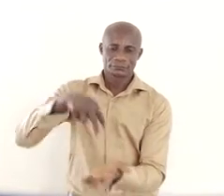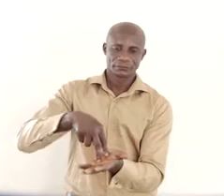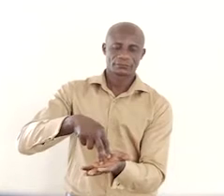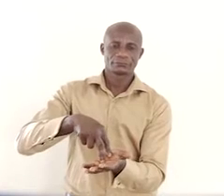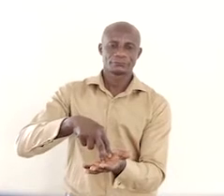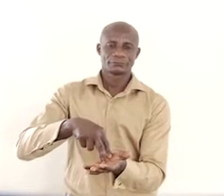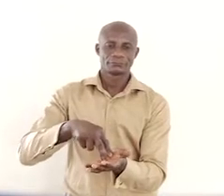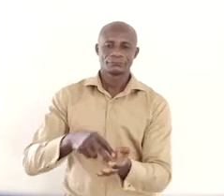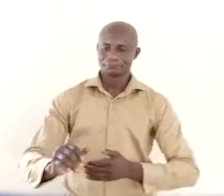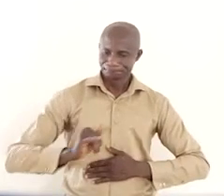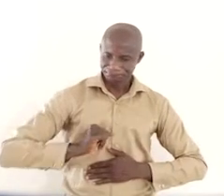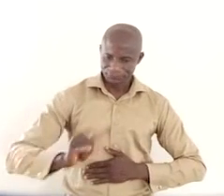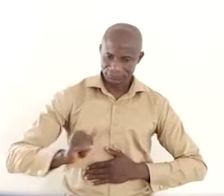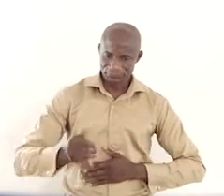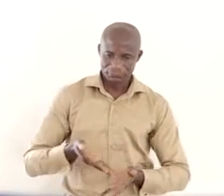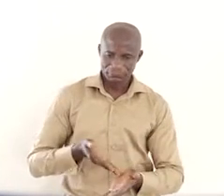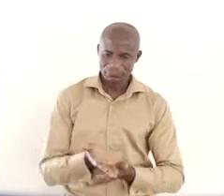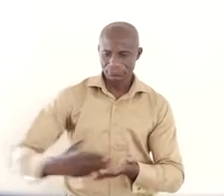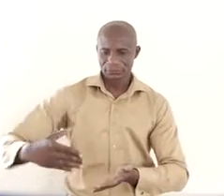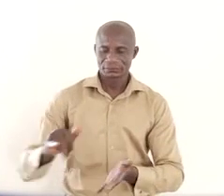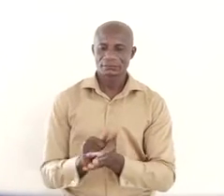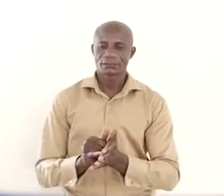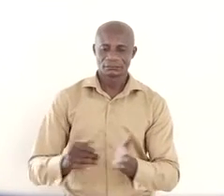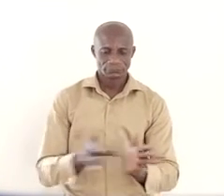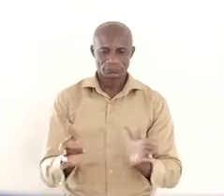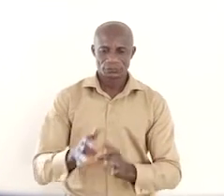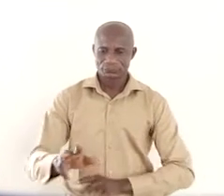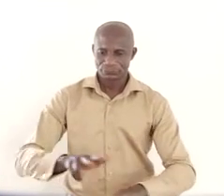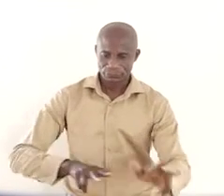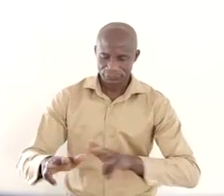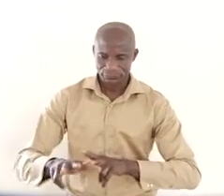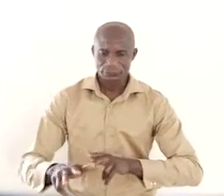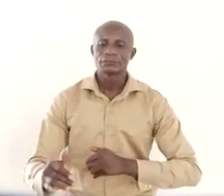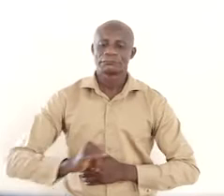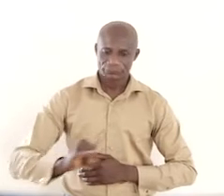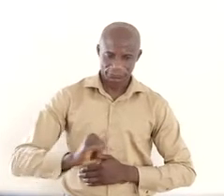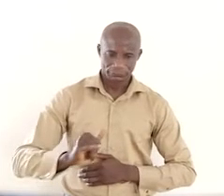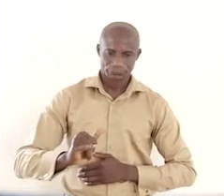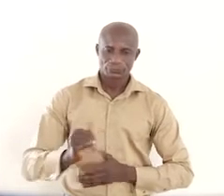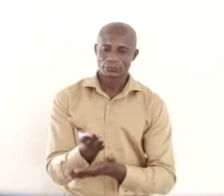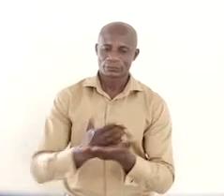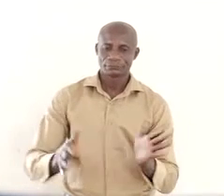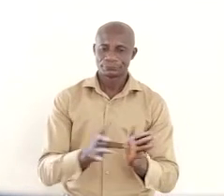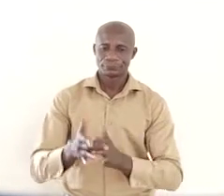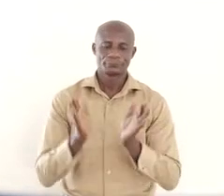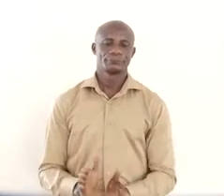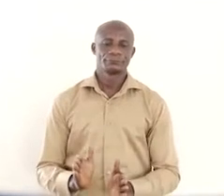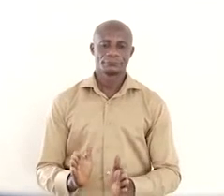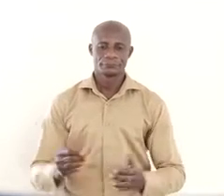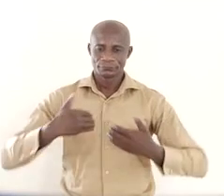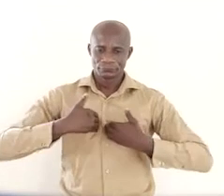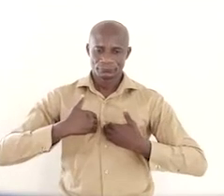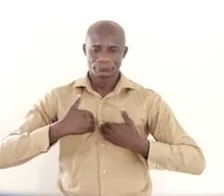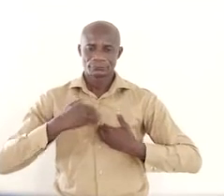resurrection. The same path that Jesus Christ trod, that is the same path that every